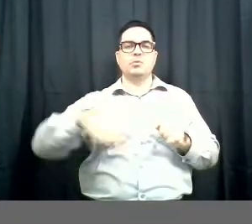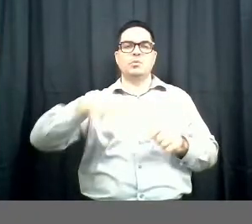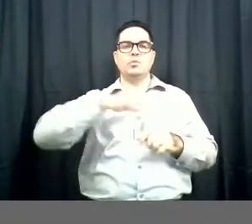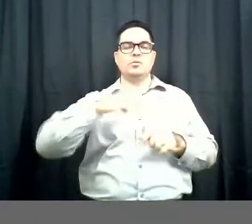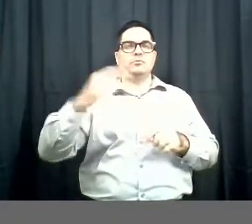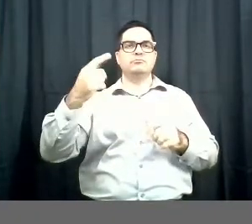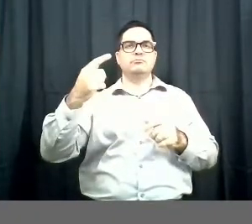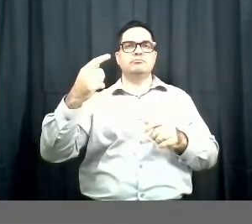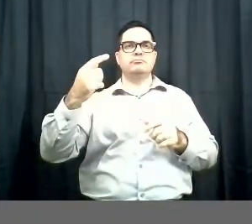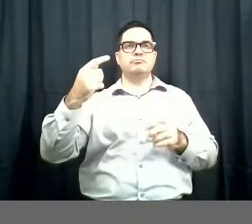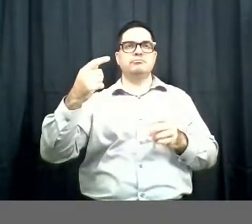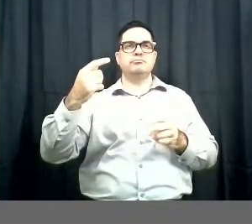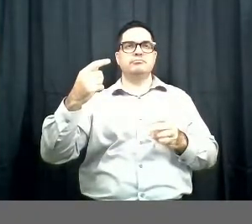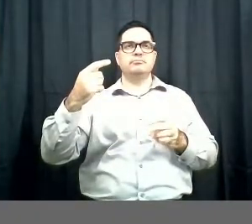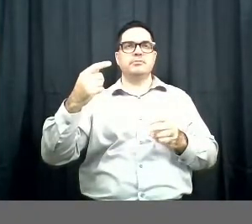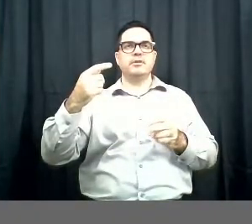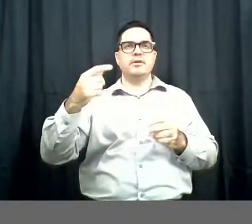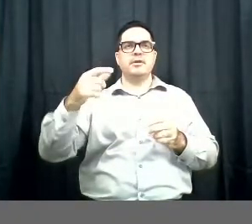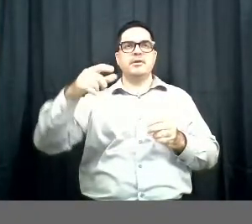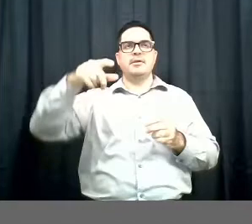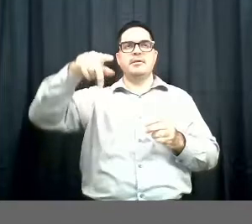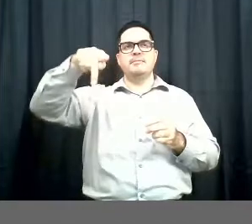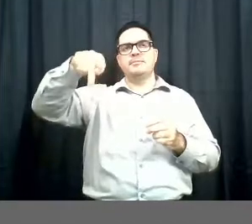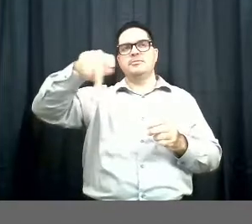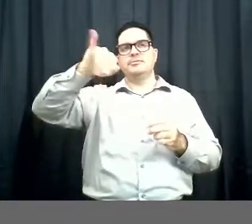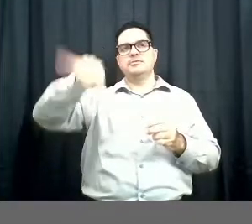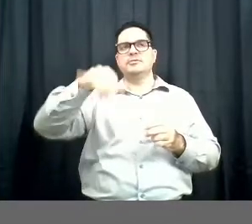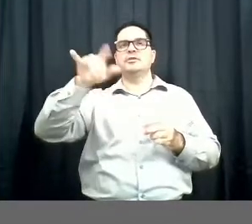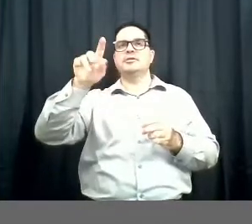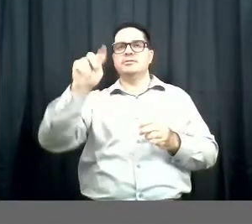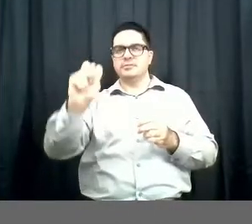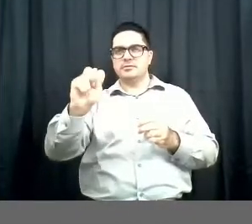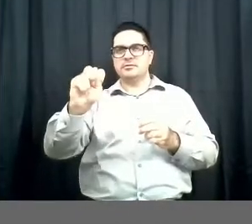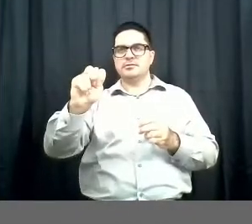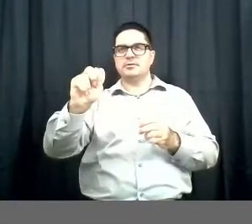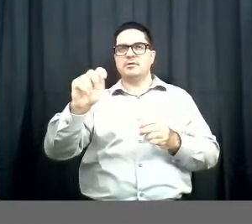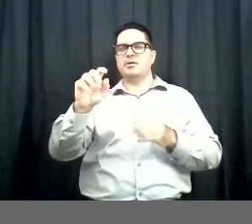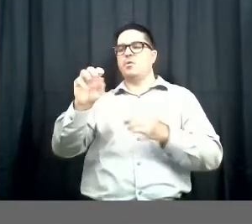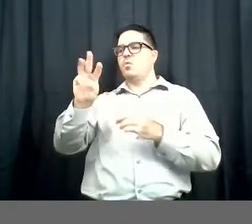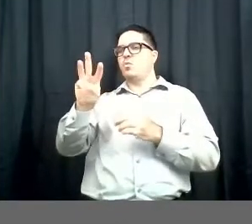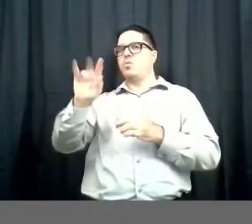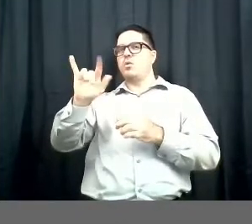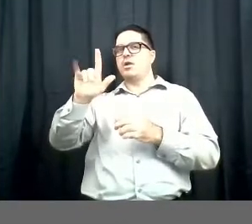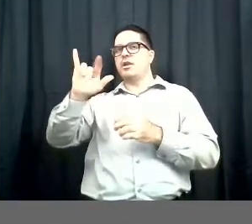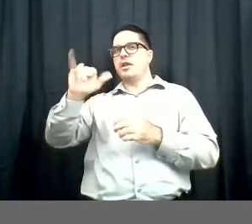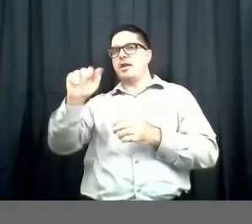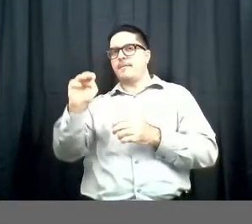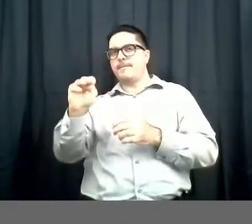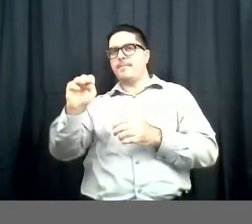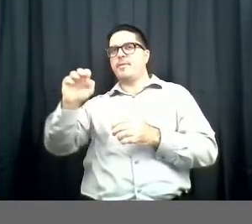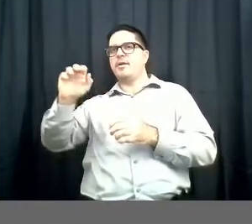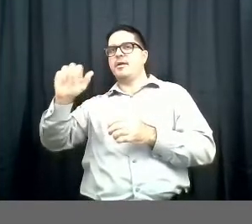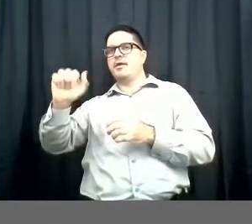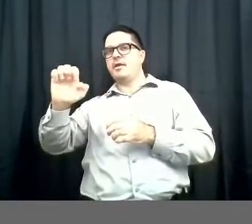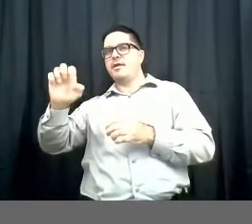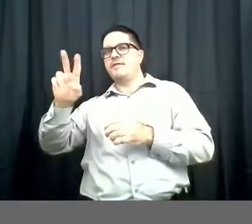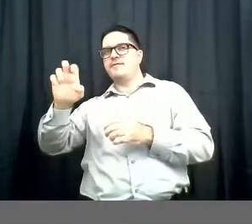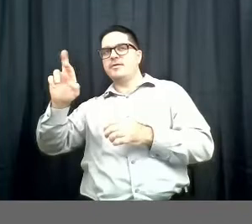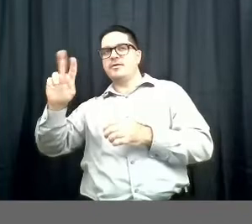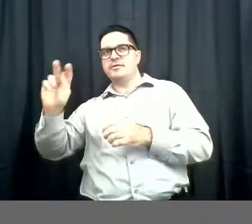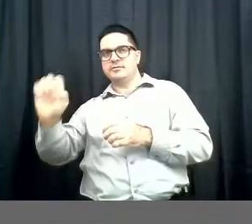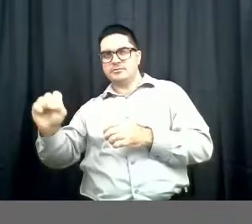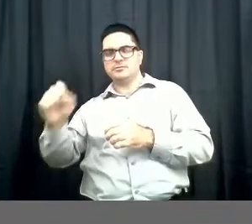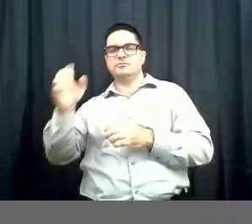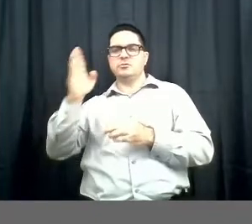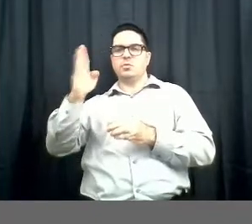of PJT is going to walk us through that. Great. Thank you, Mr. Chairman. My name is William